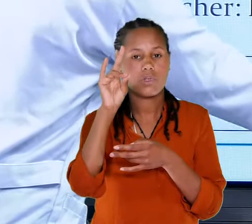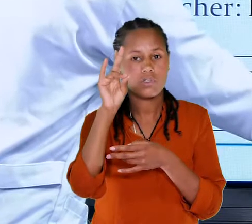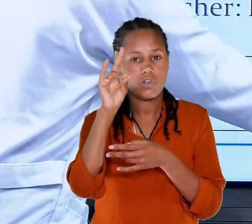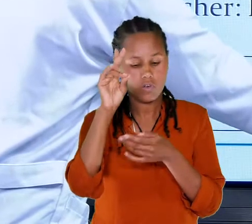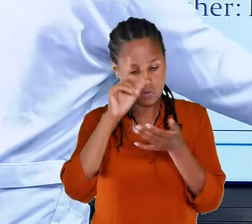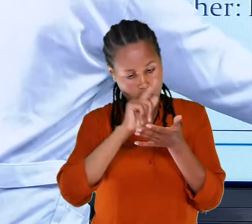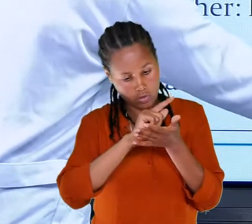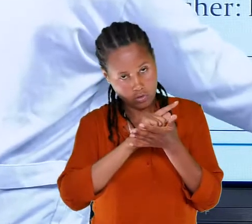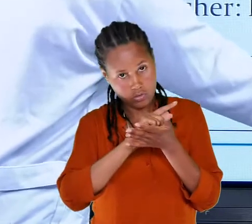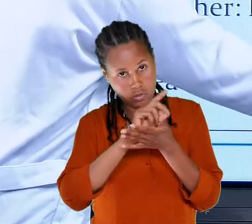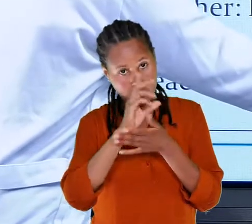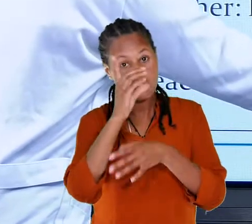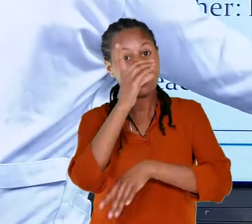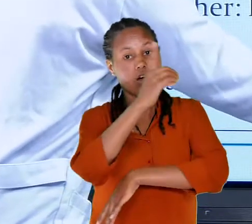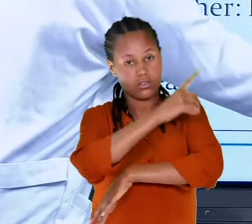7 days.